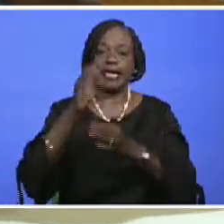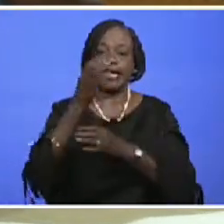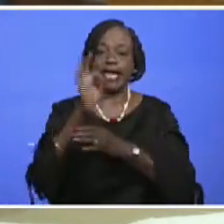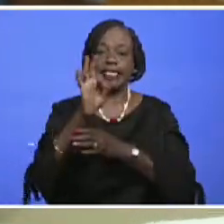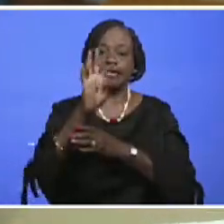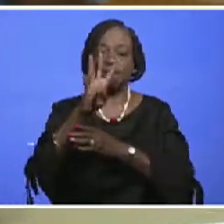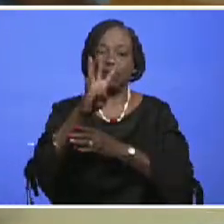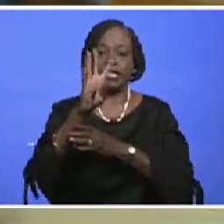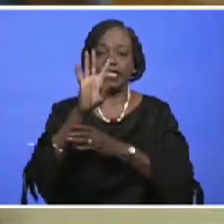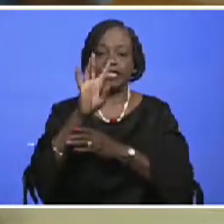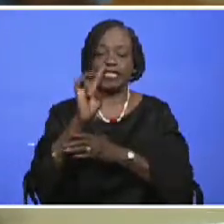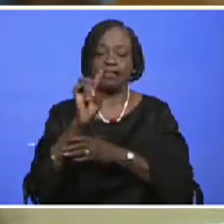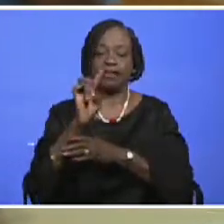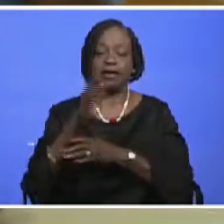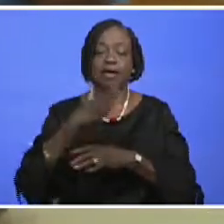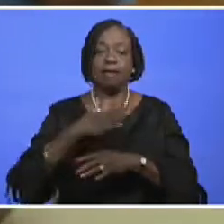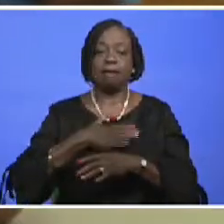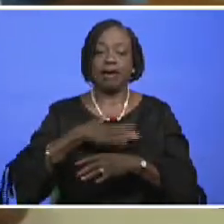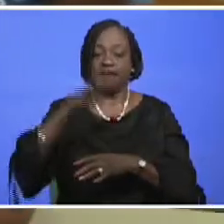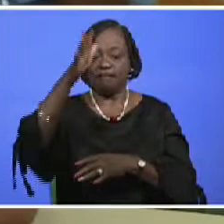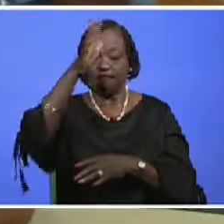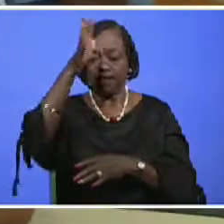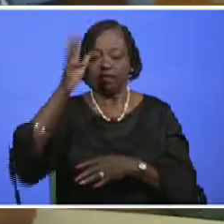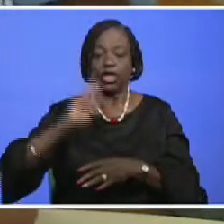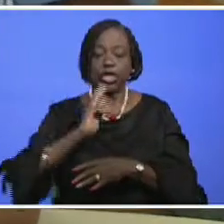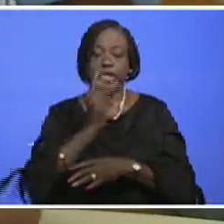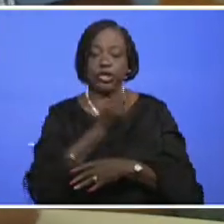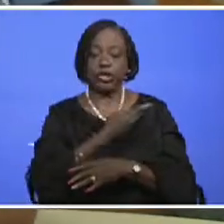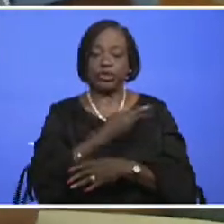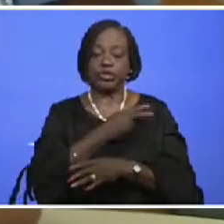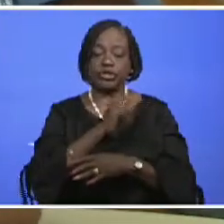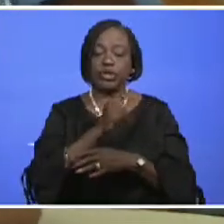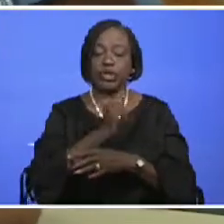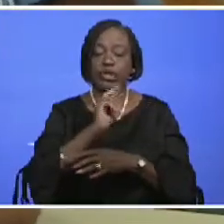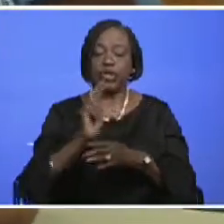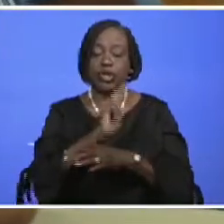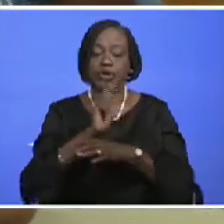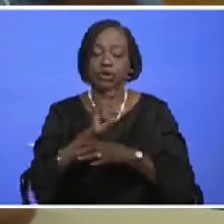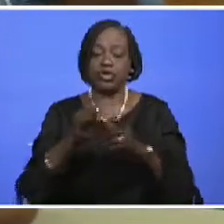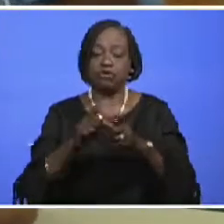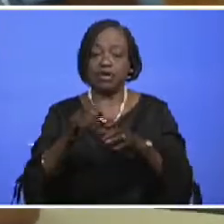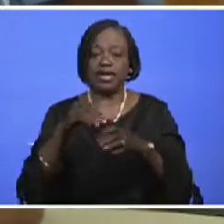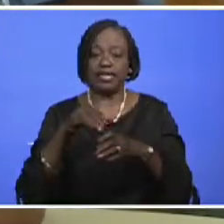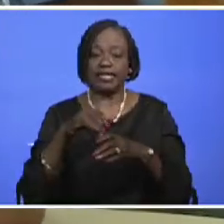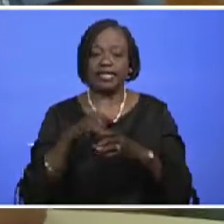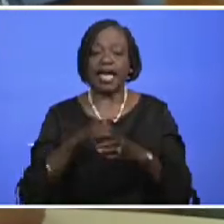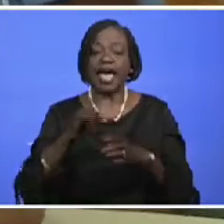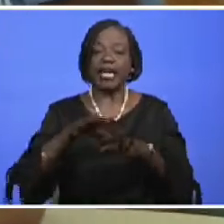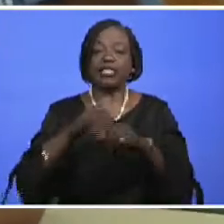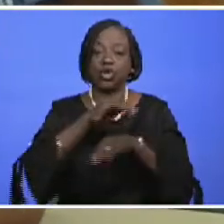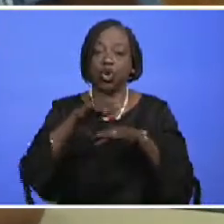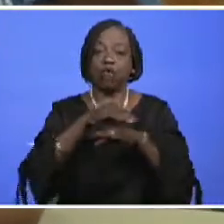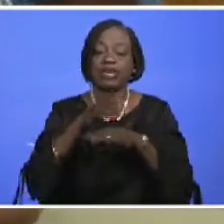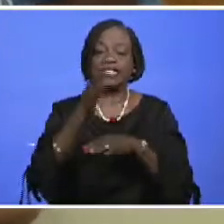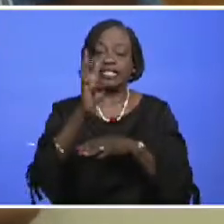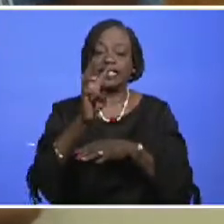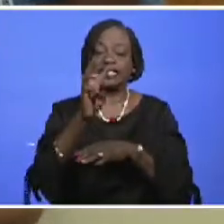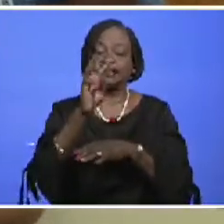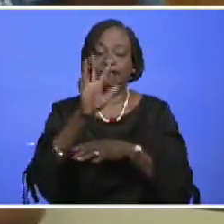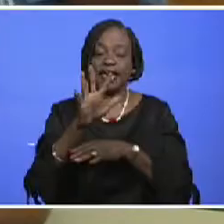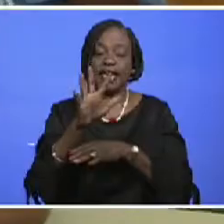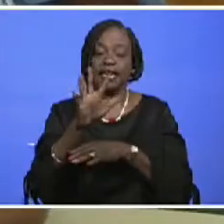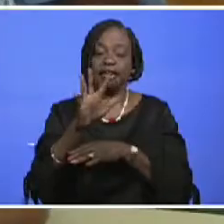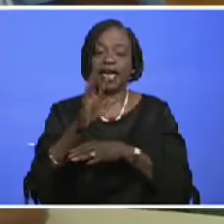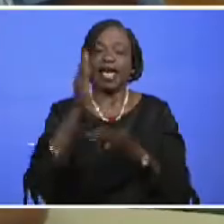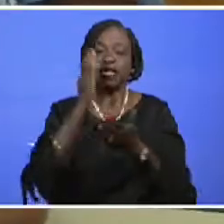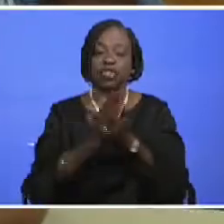1947. My old man used to run it from the Holy Name Society. I took over in 65 and